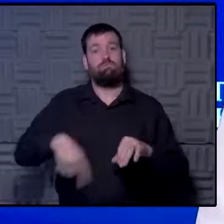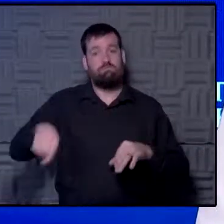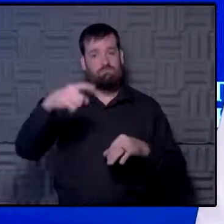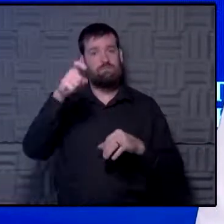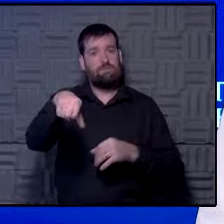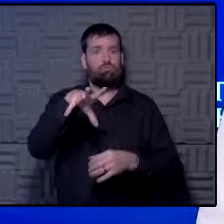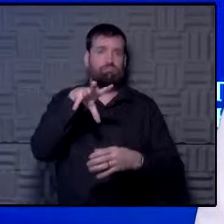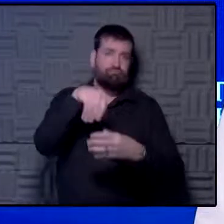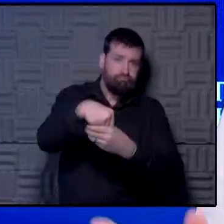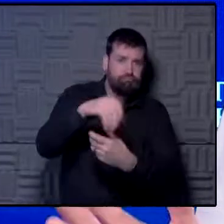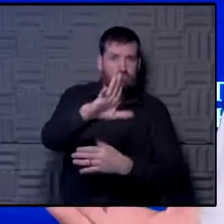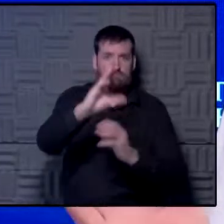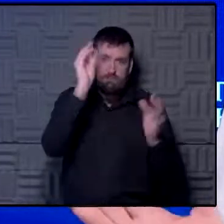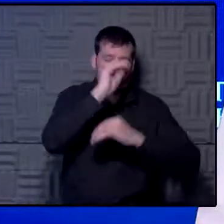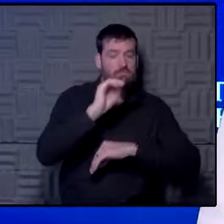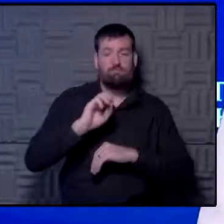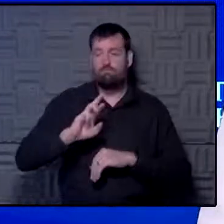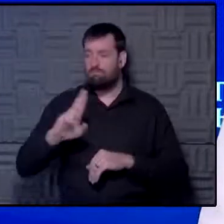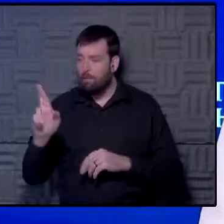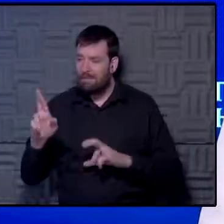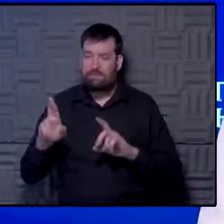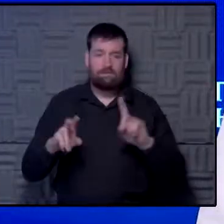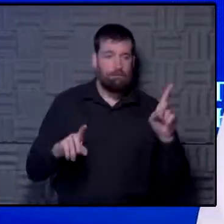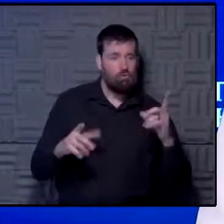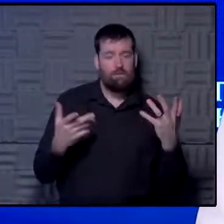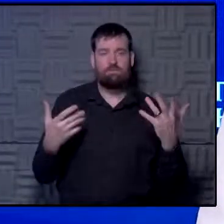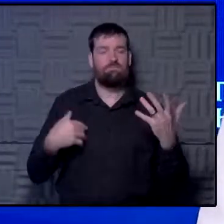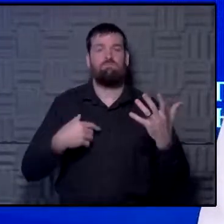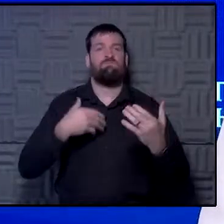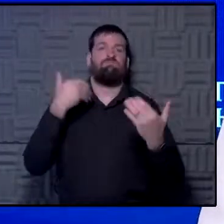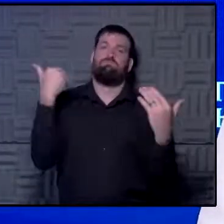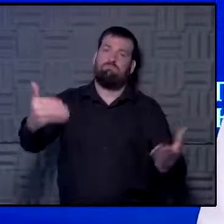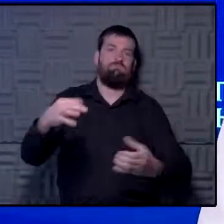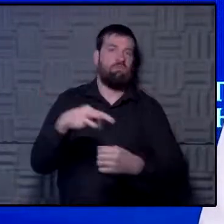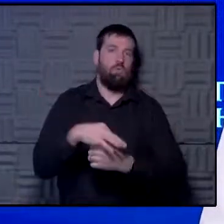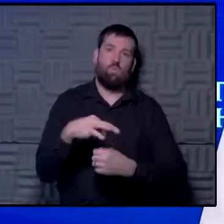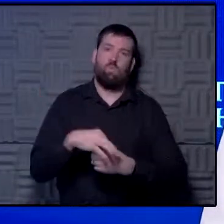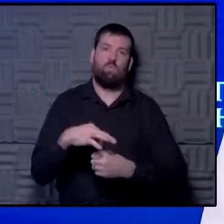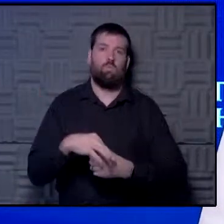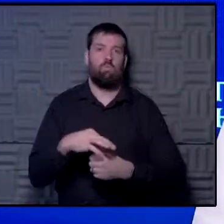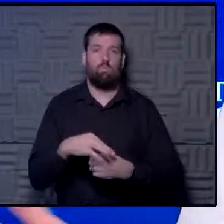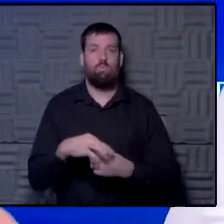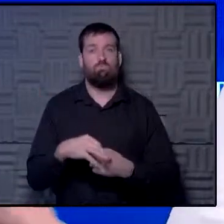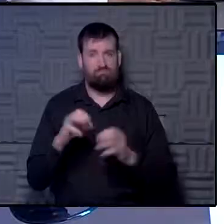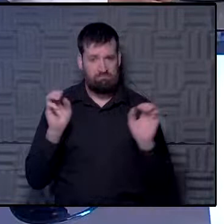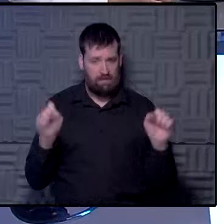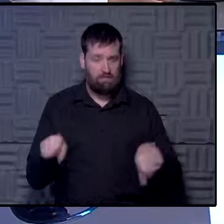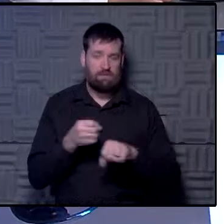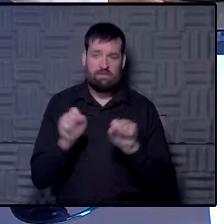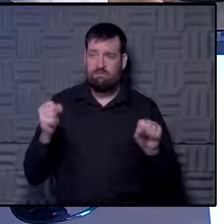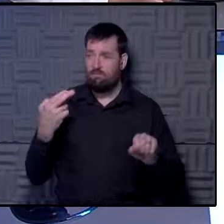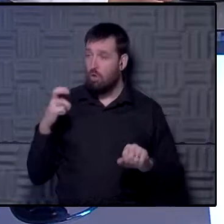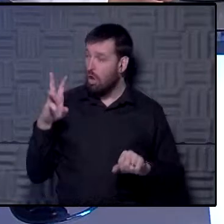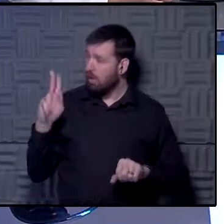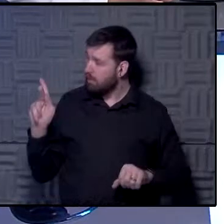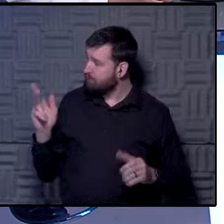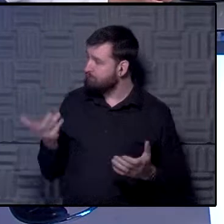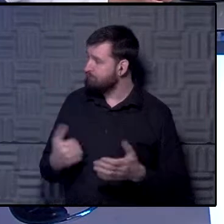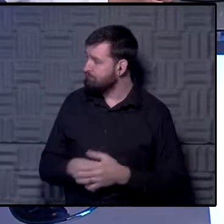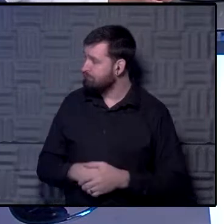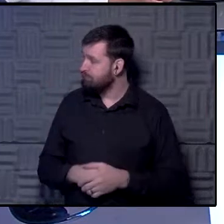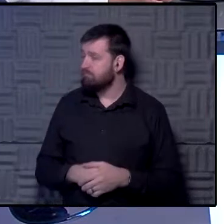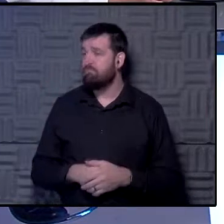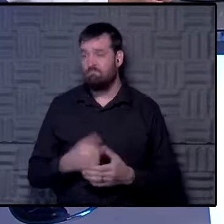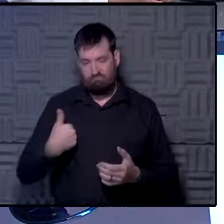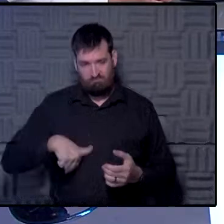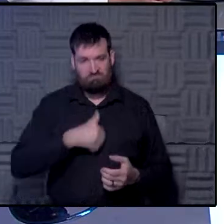be heard, and Republican, Democrat, what have you, get out there and vote, and I think you can be safe, Hawk. Yeah, you know, again, we